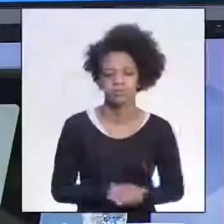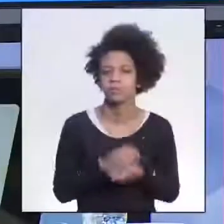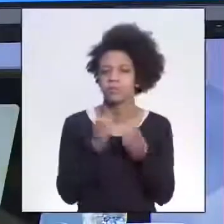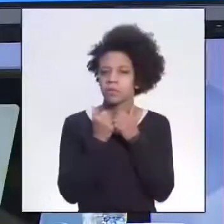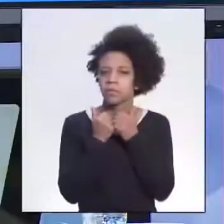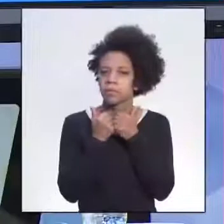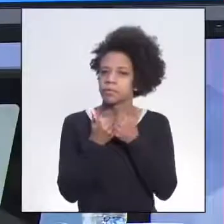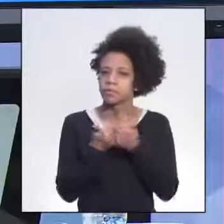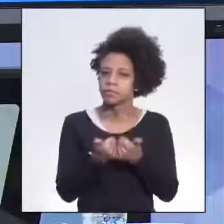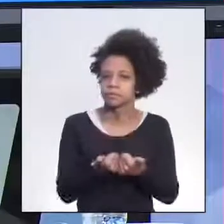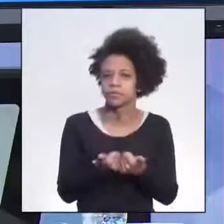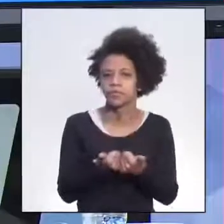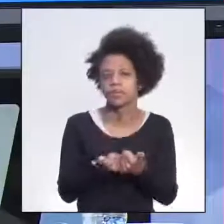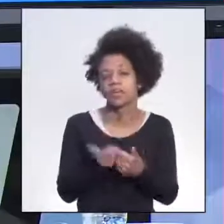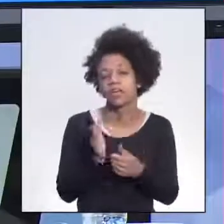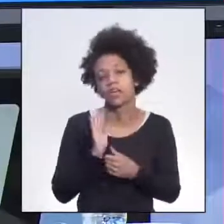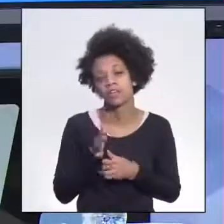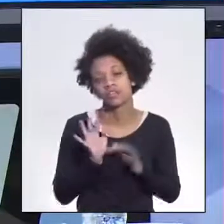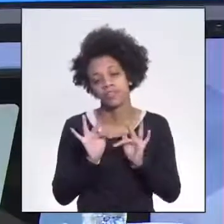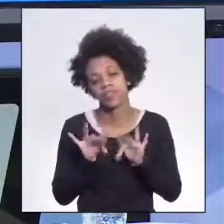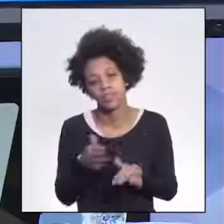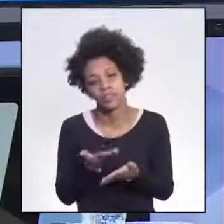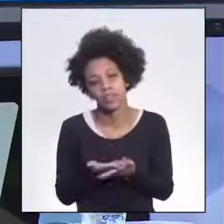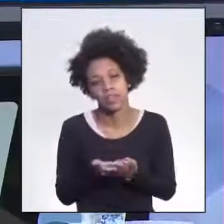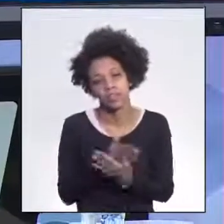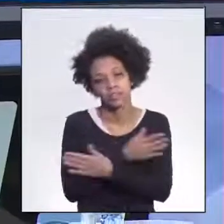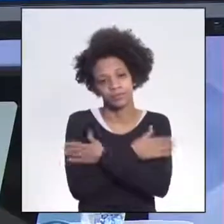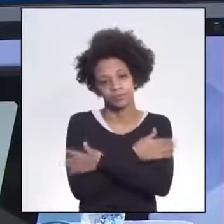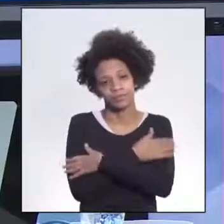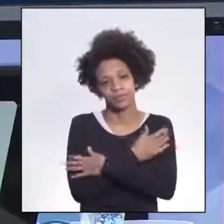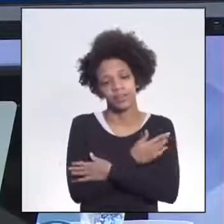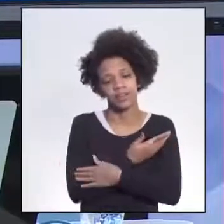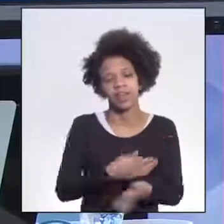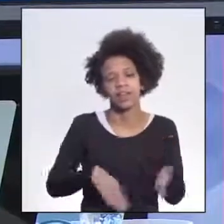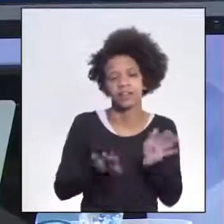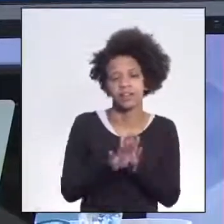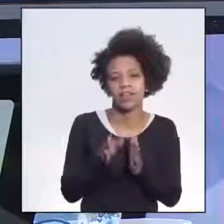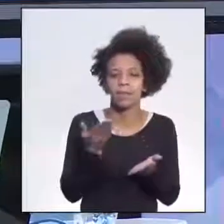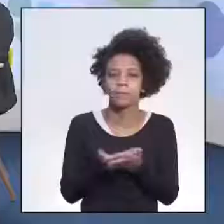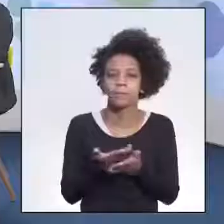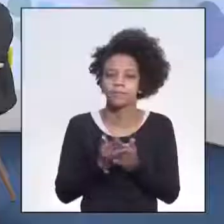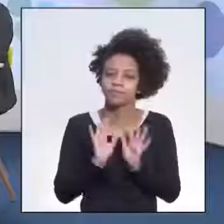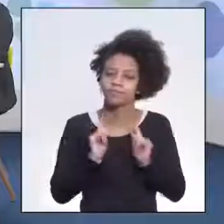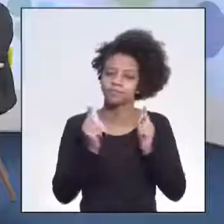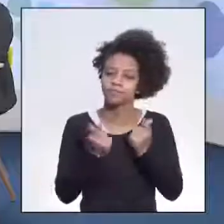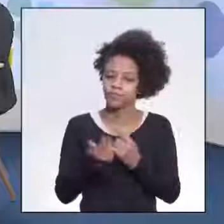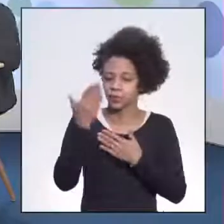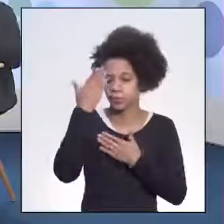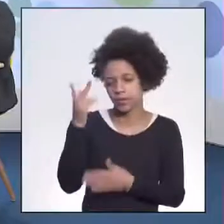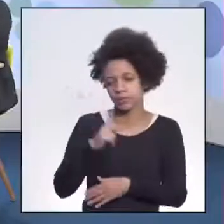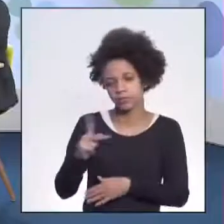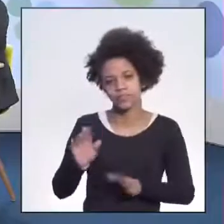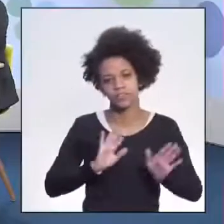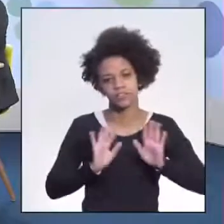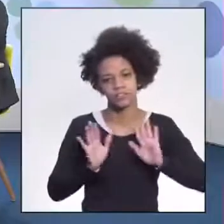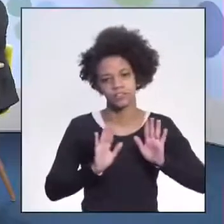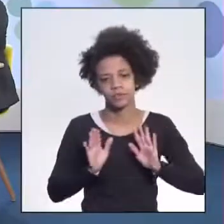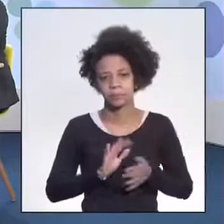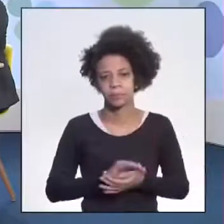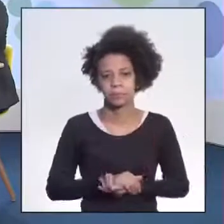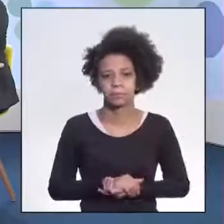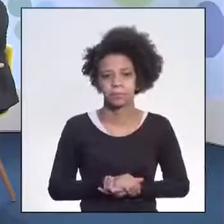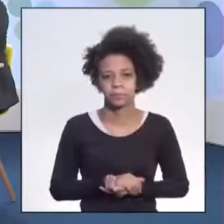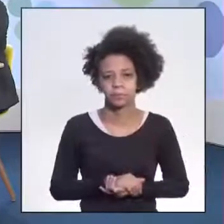Muito bem, eu já vou me despedindo. Um forte abraço, até a próxima aula de Geografia. Obrigada, professora. Obrigada, tchau, tchau, até a próxima.